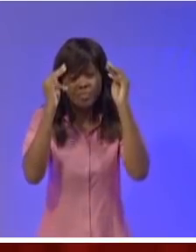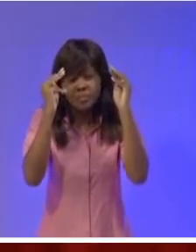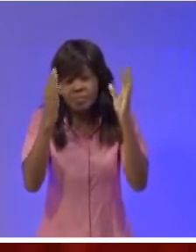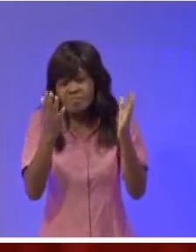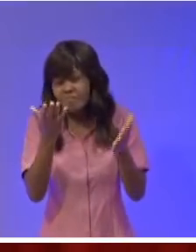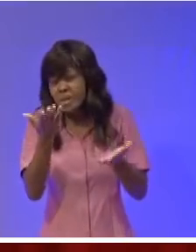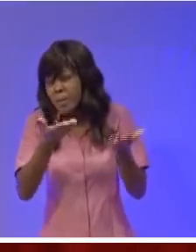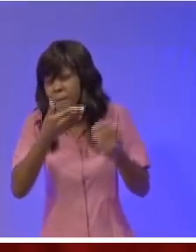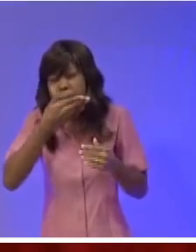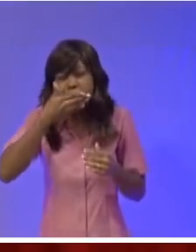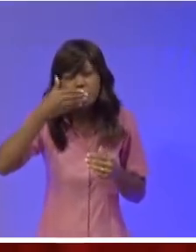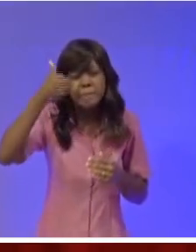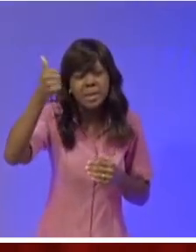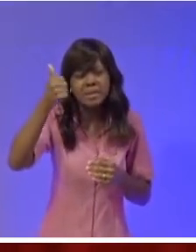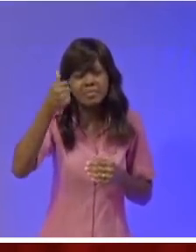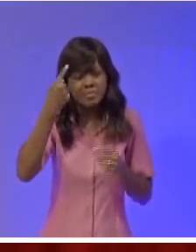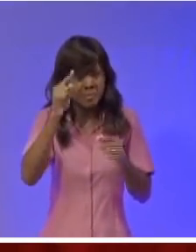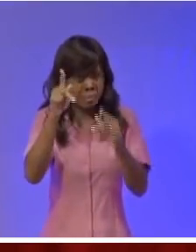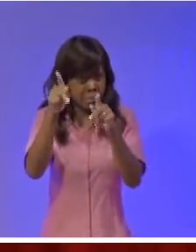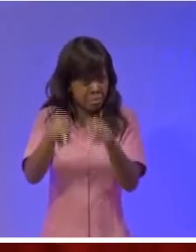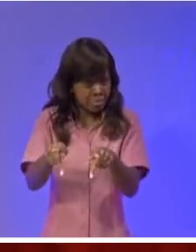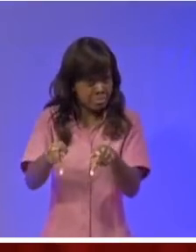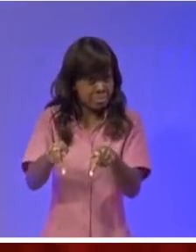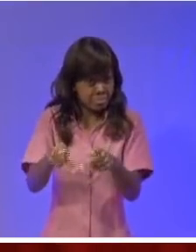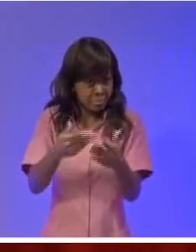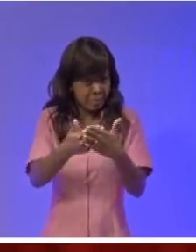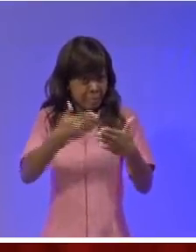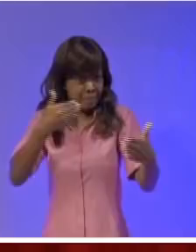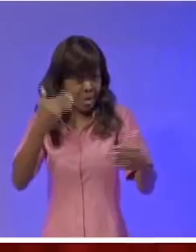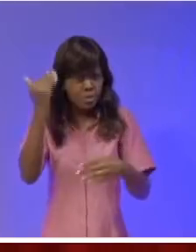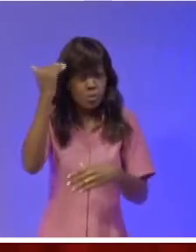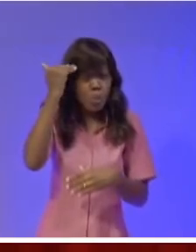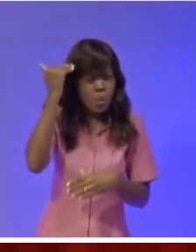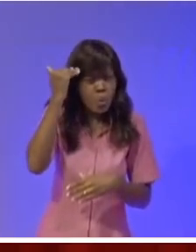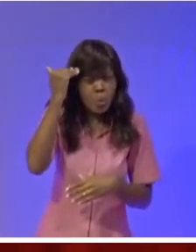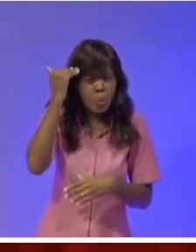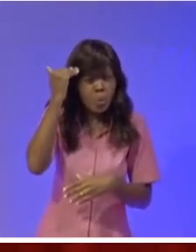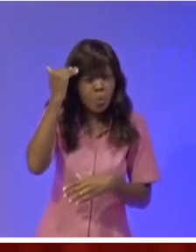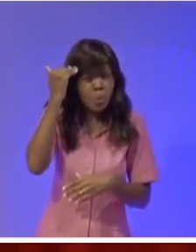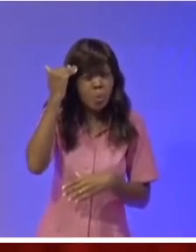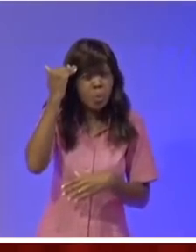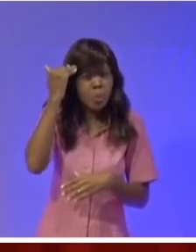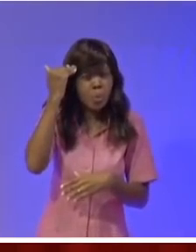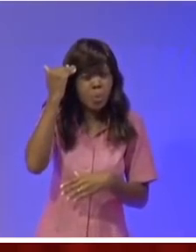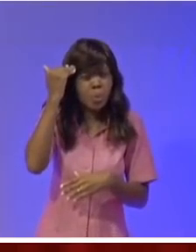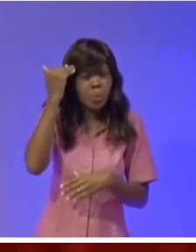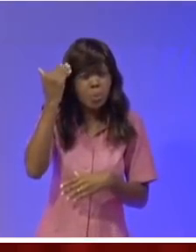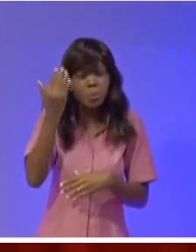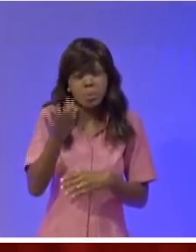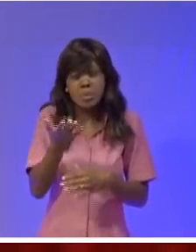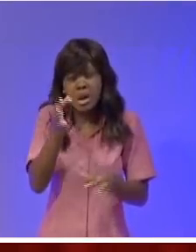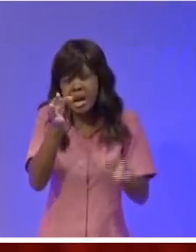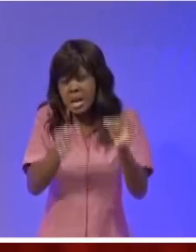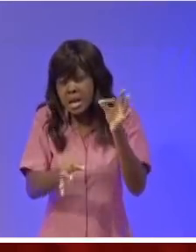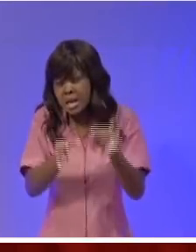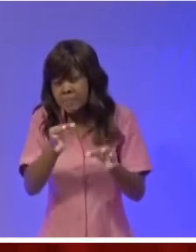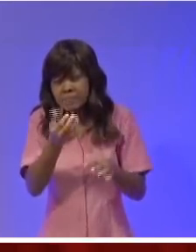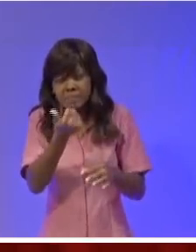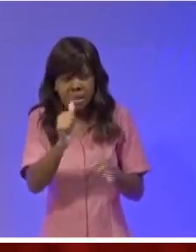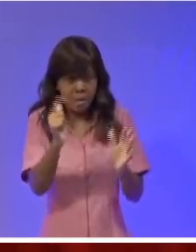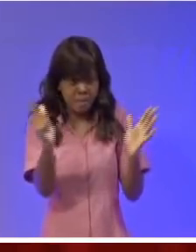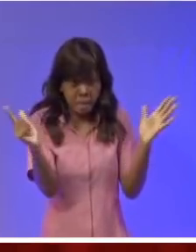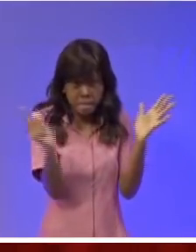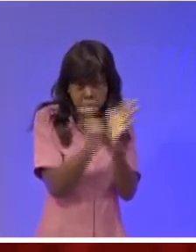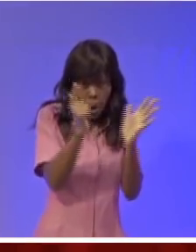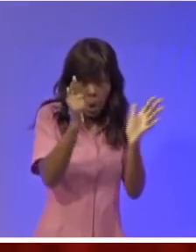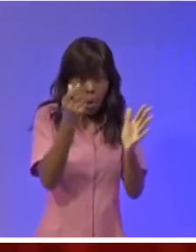know beforehand whether what they're about to do is breaking the law or whether, instead of actually doing it and not knowing what